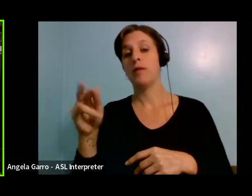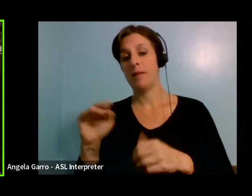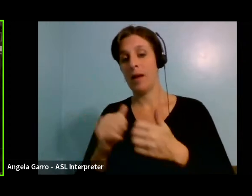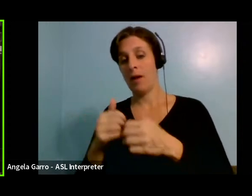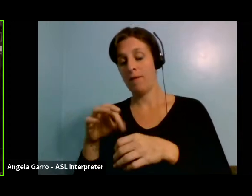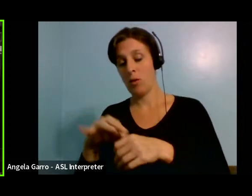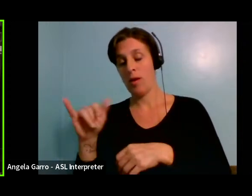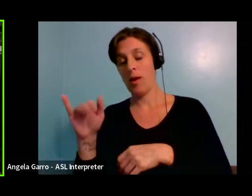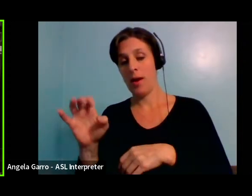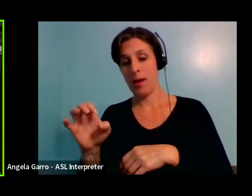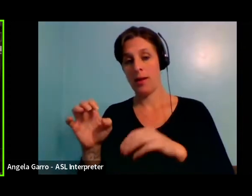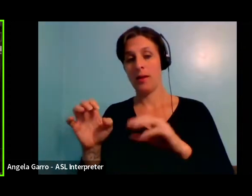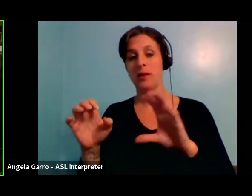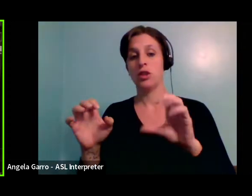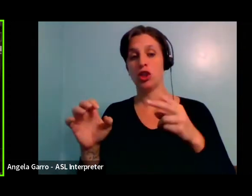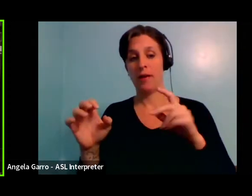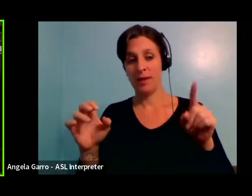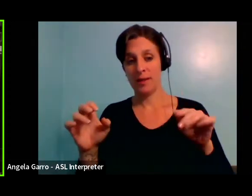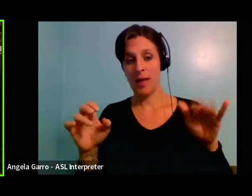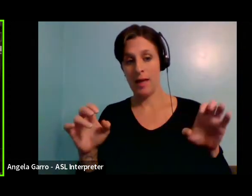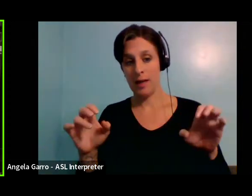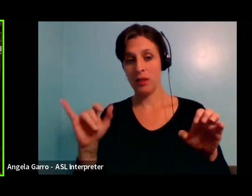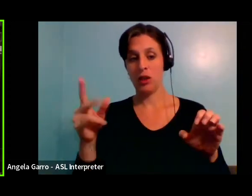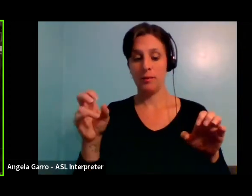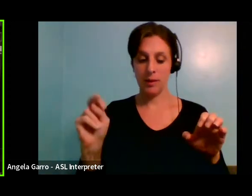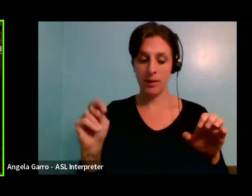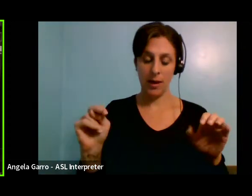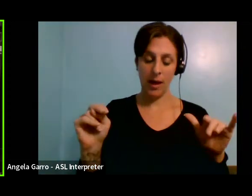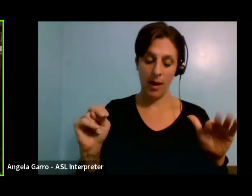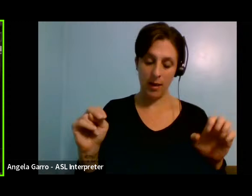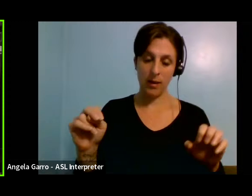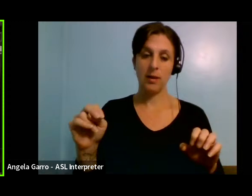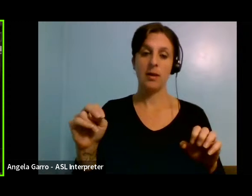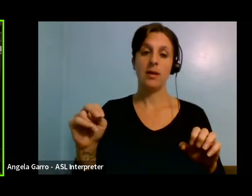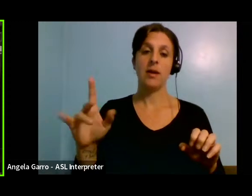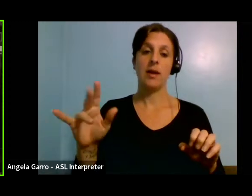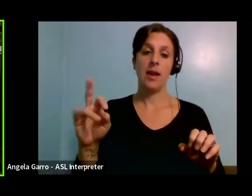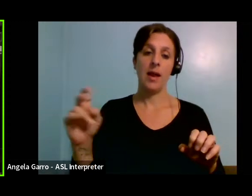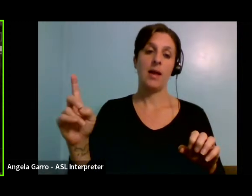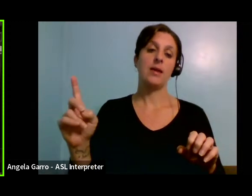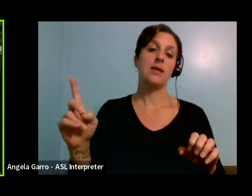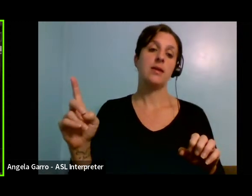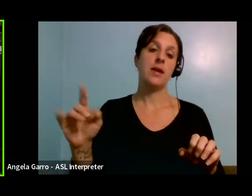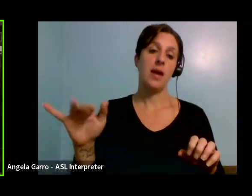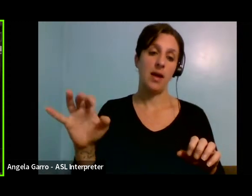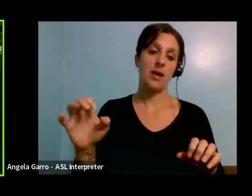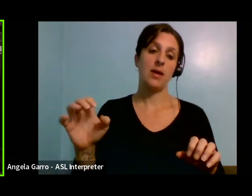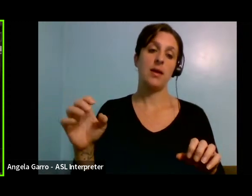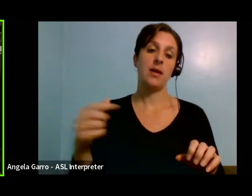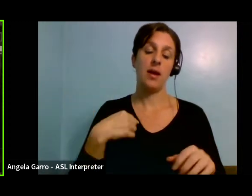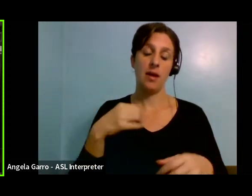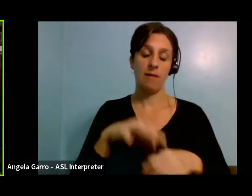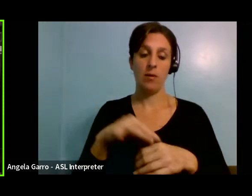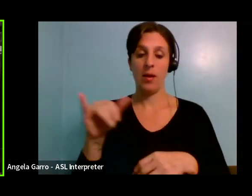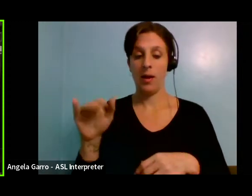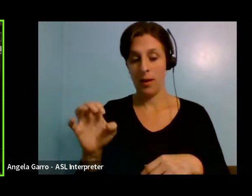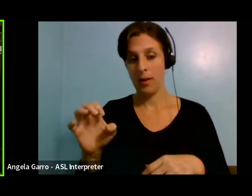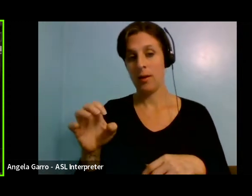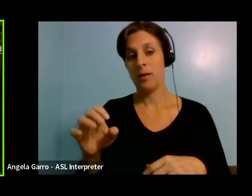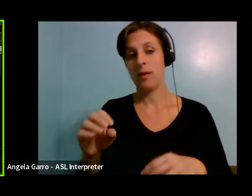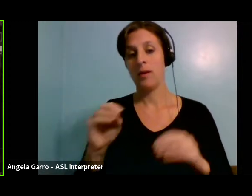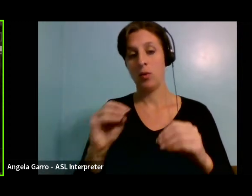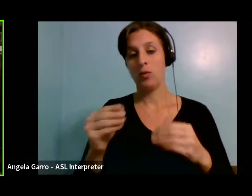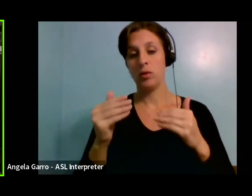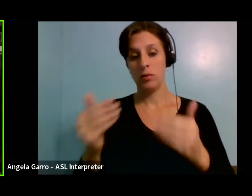Aye. Trustee Chavez? Aye. Trustee Jacobson? Aye. Trustee Land? Aye. And I vote aye.